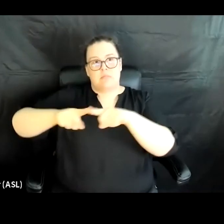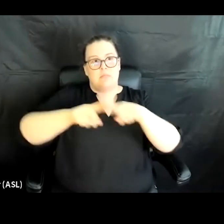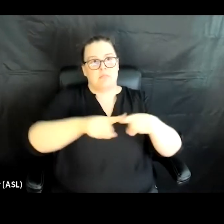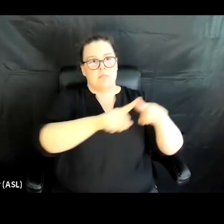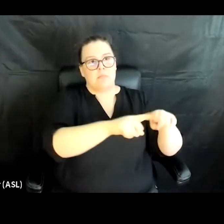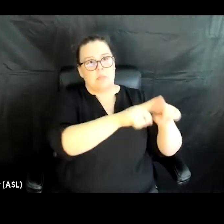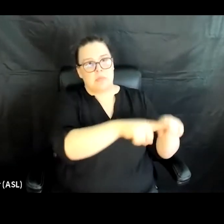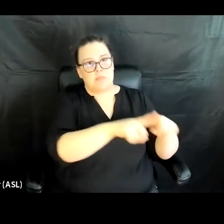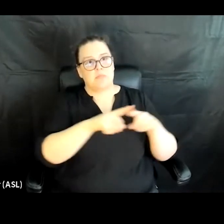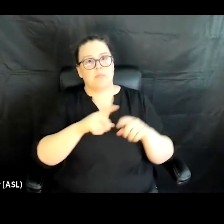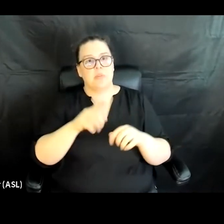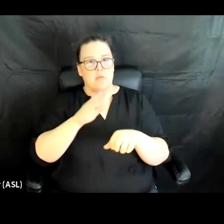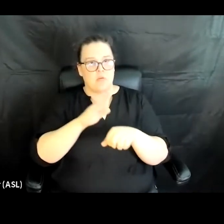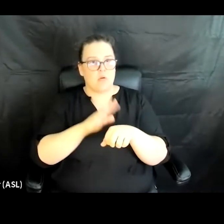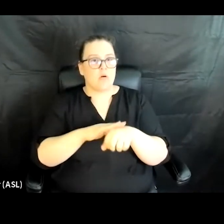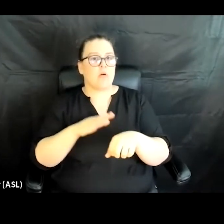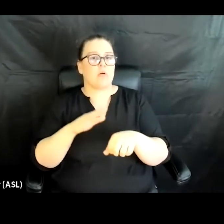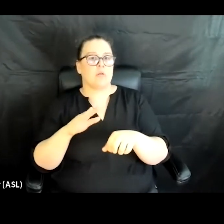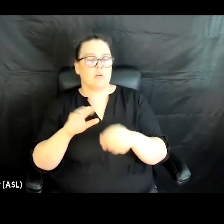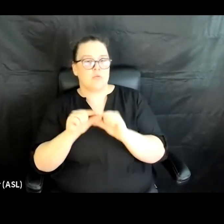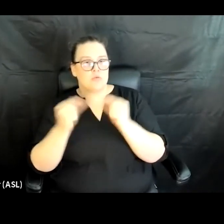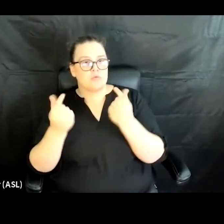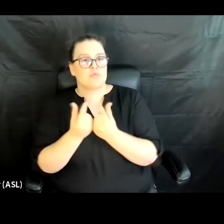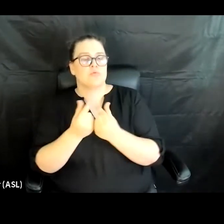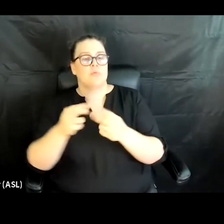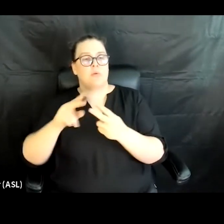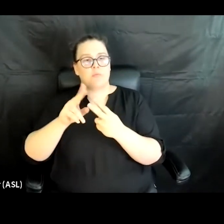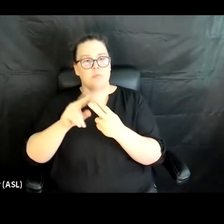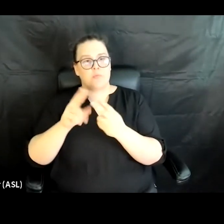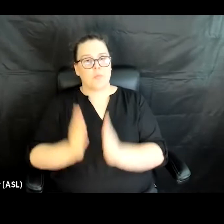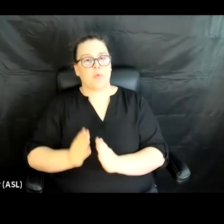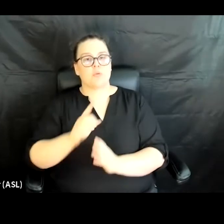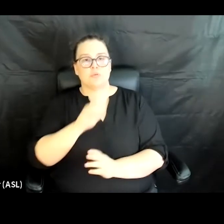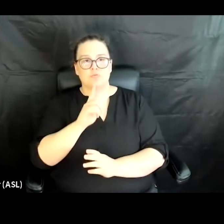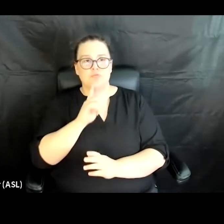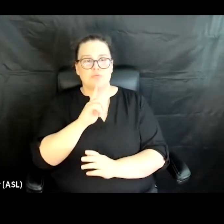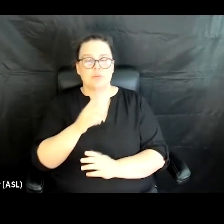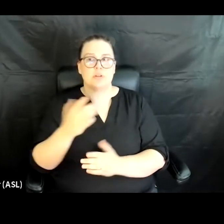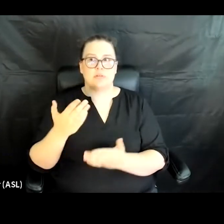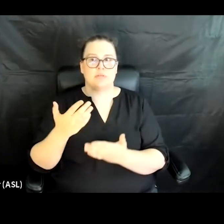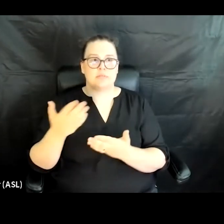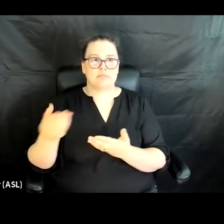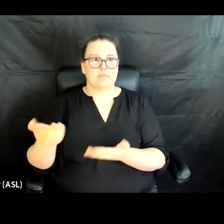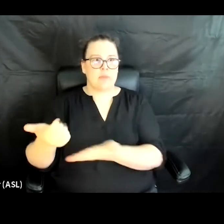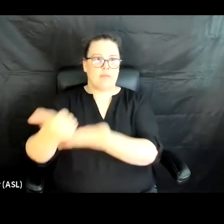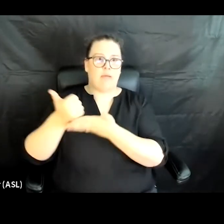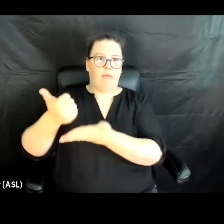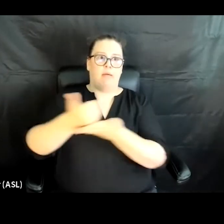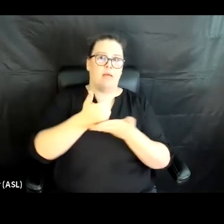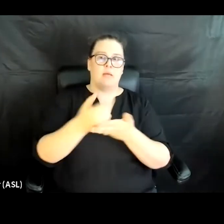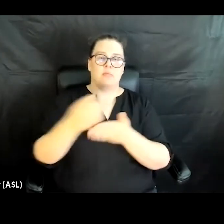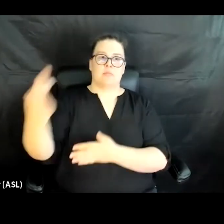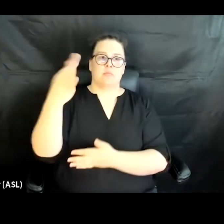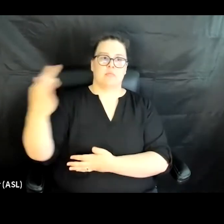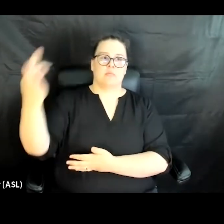our consortium of partners to bring their best ideas and best practices to the